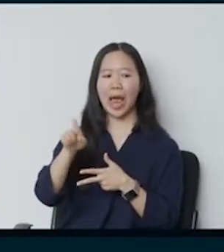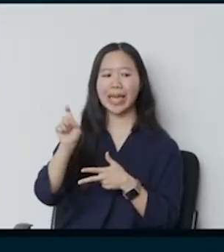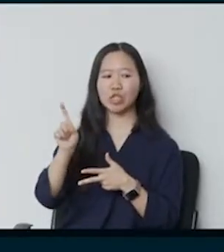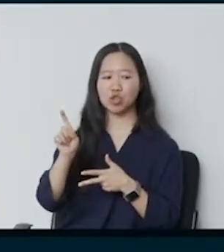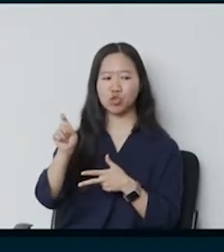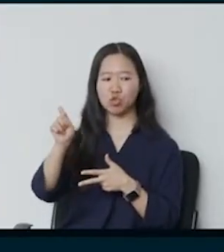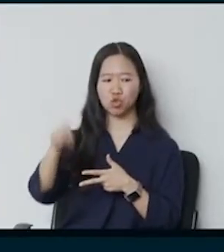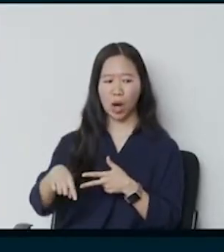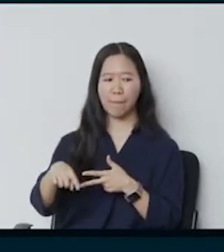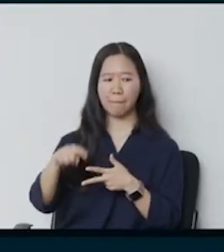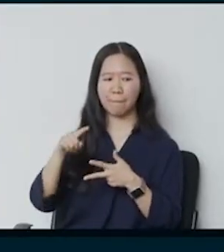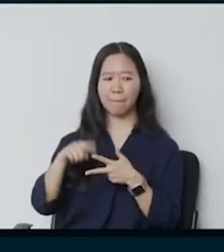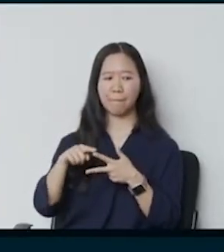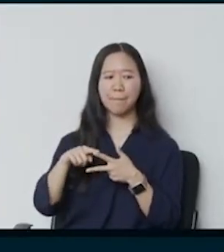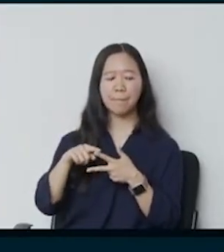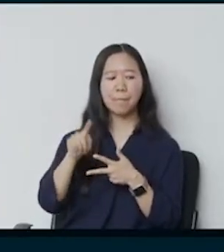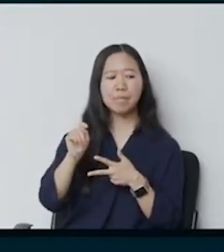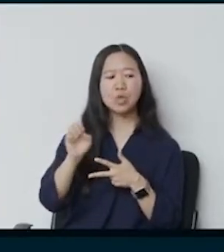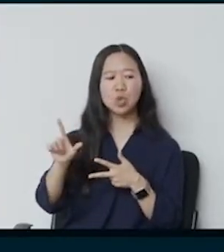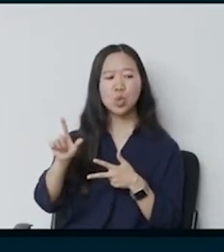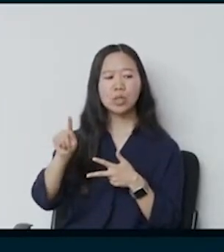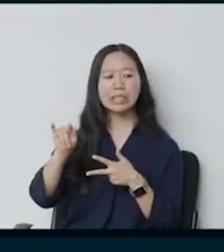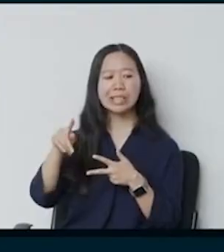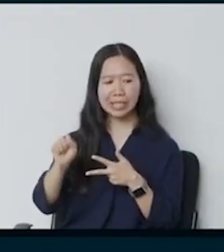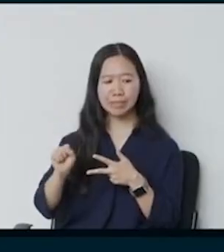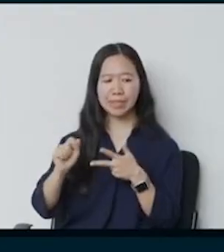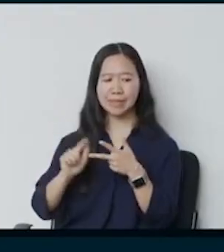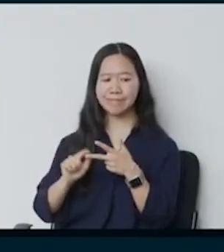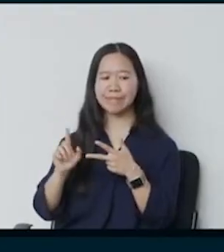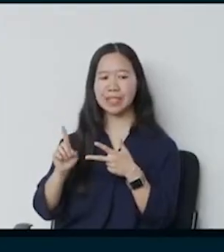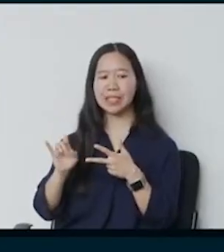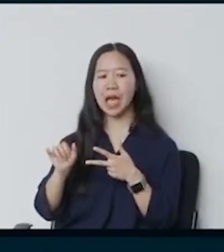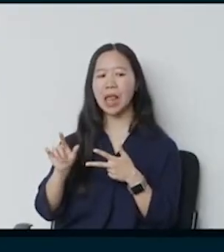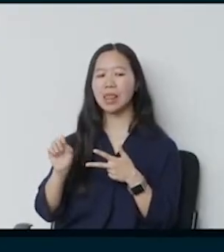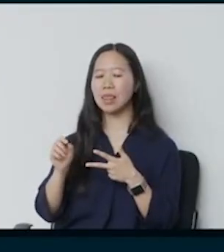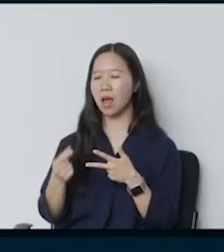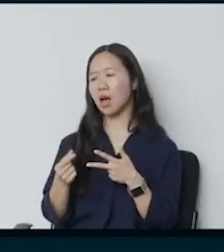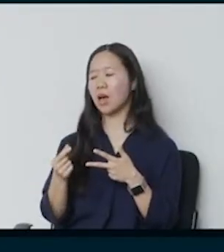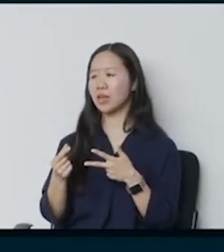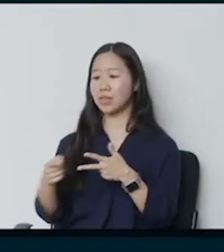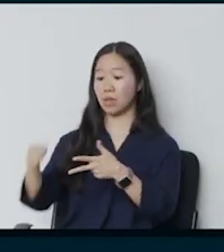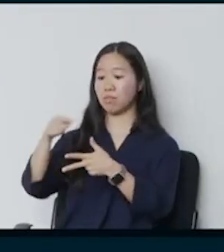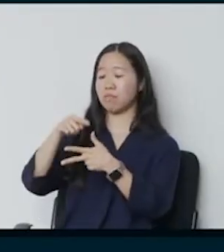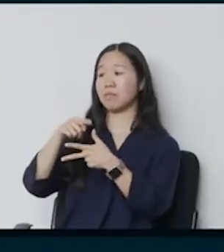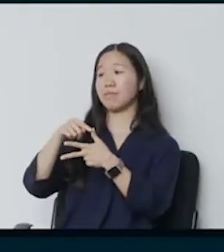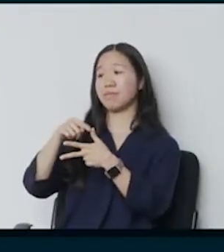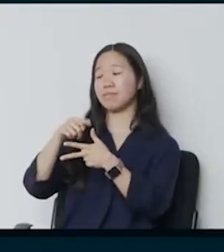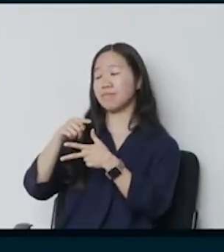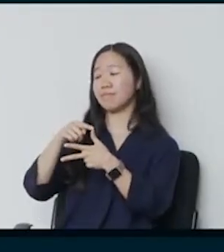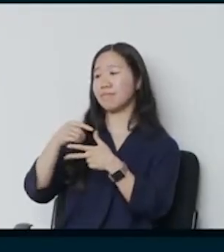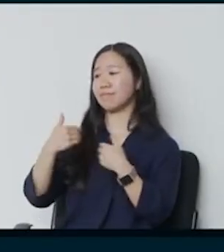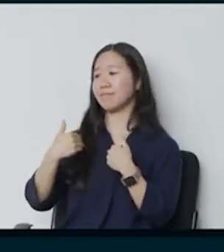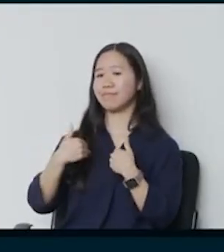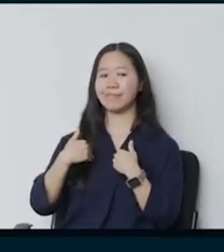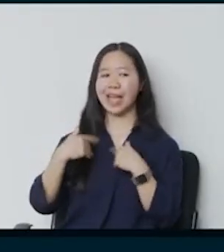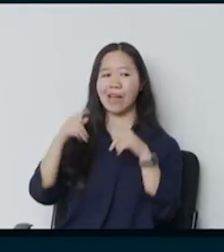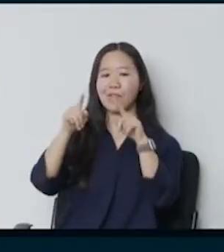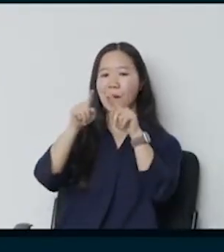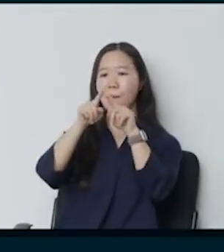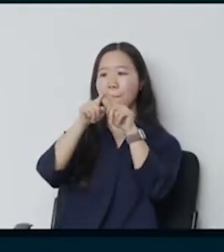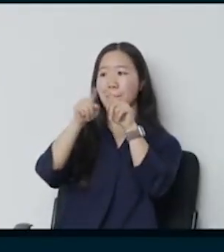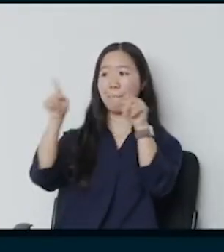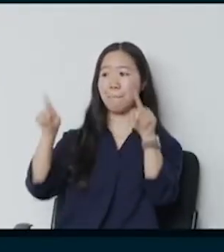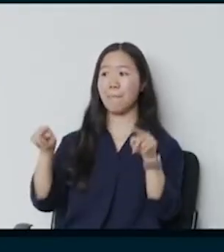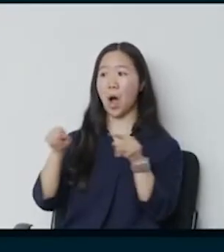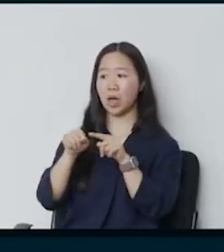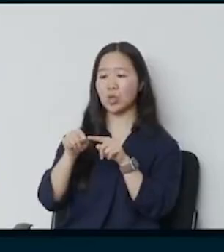and dialogues. So I think a lot of us have seen this drag and drop interface where you have a box with some items in it, and